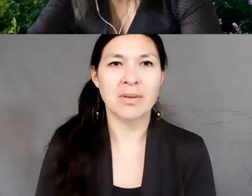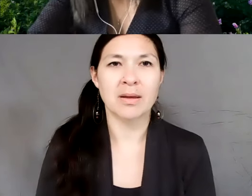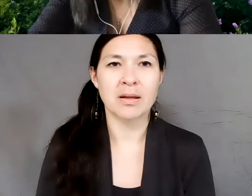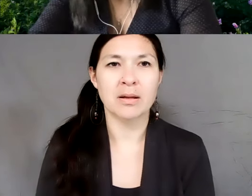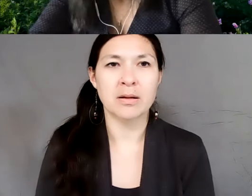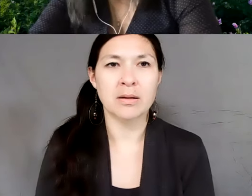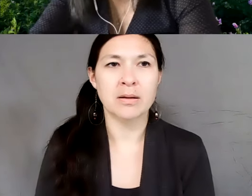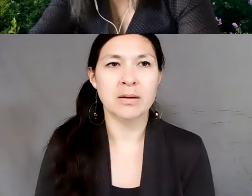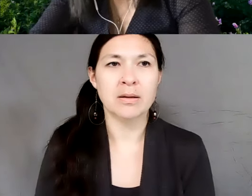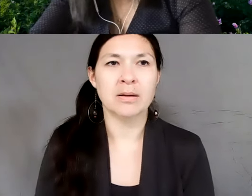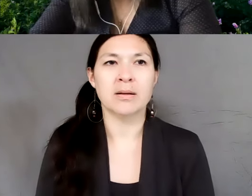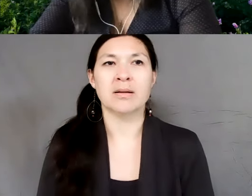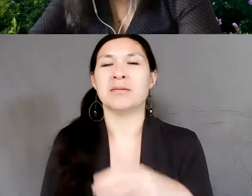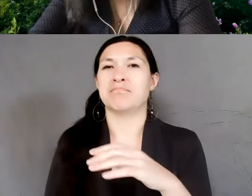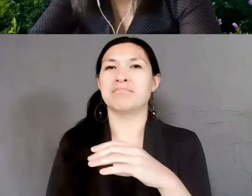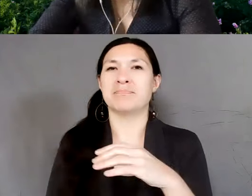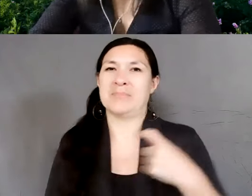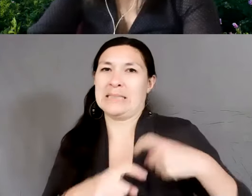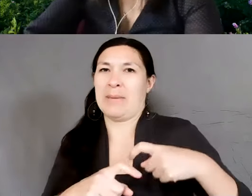Thank you.